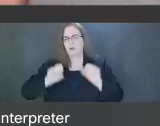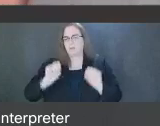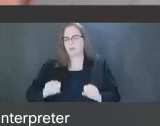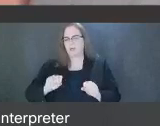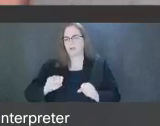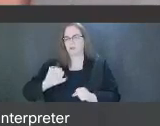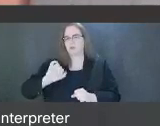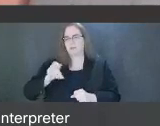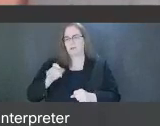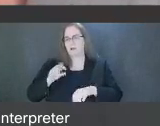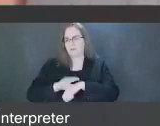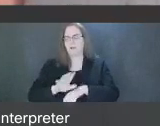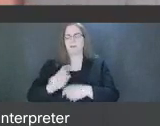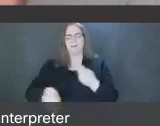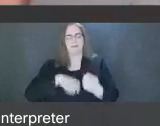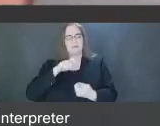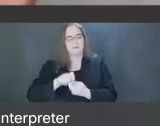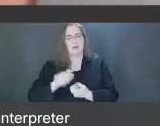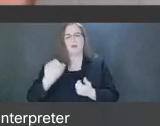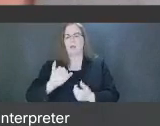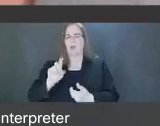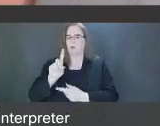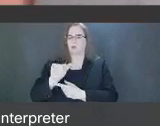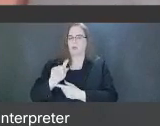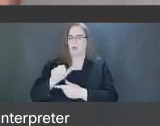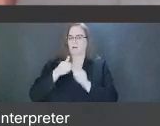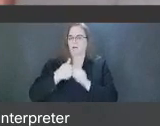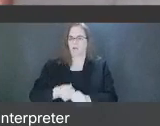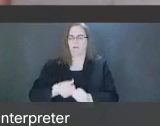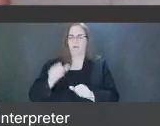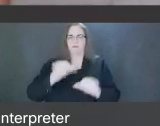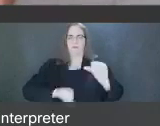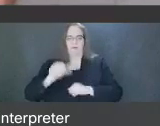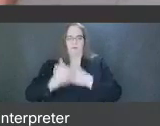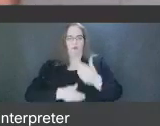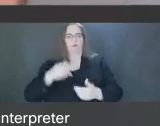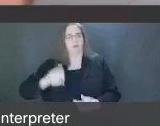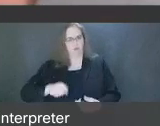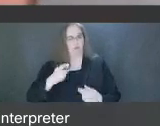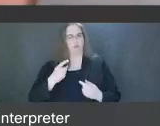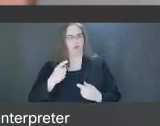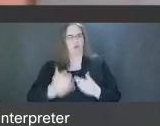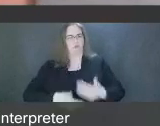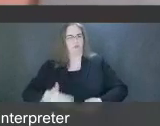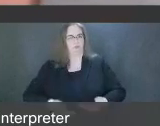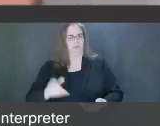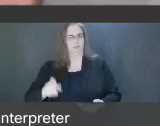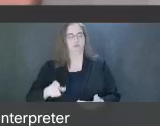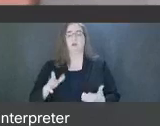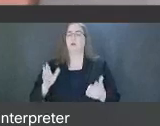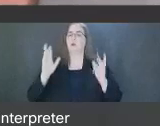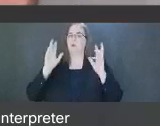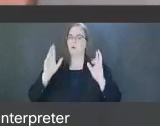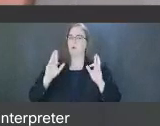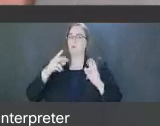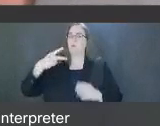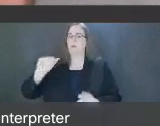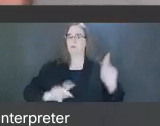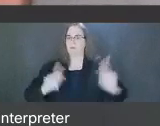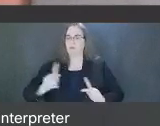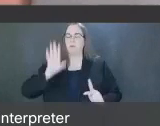effect is exactly how a data-driven scientific process should work, and I hope that Pennsylvanians will